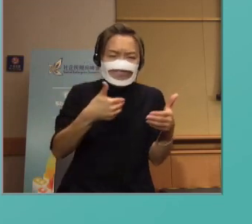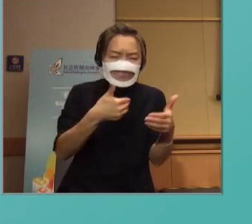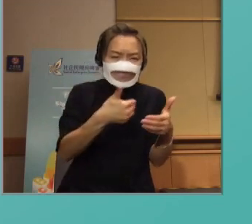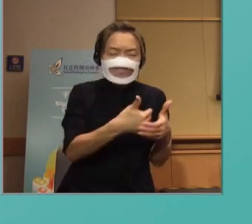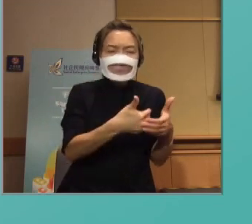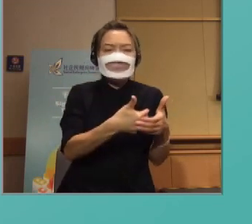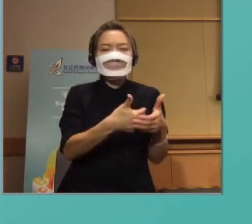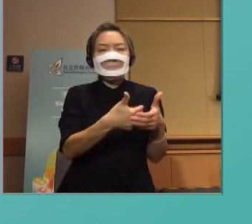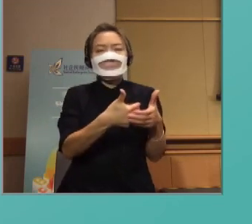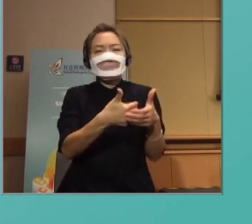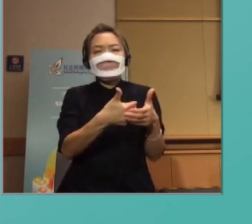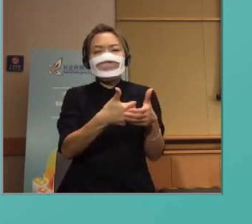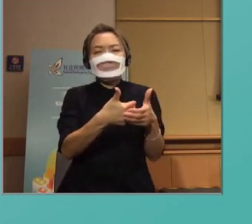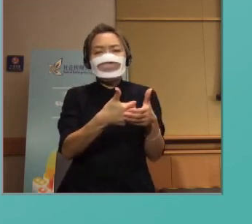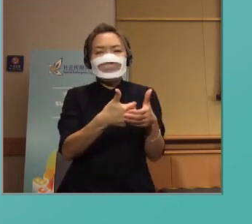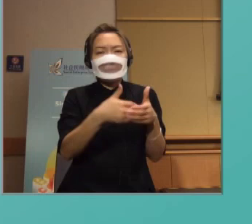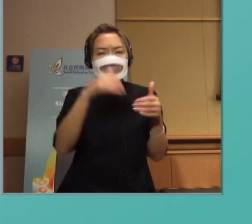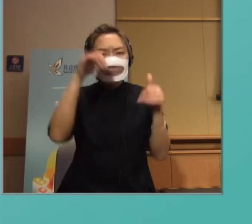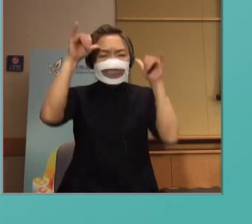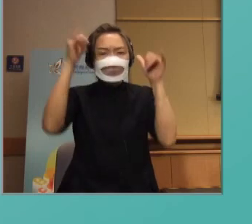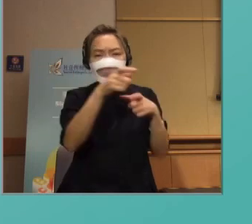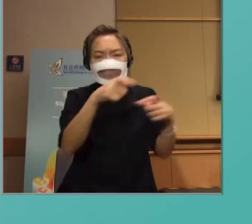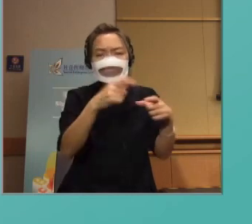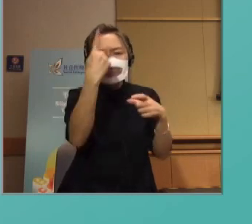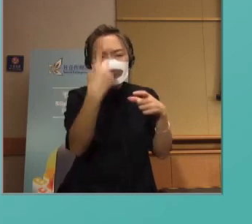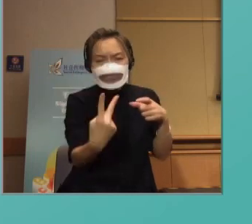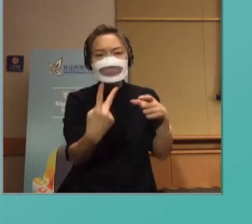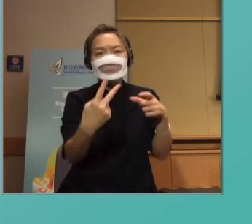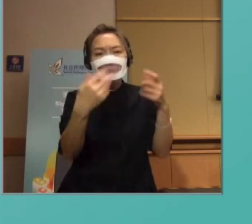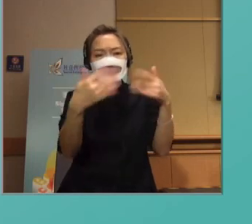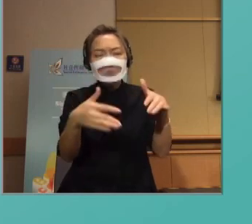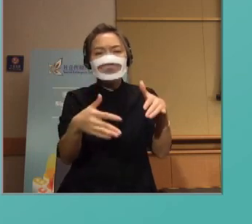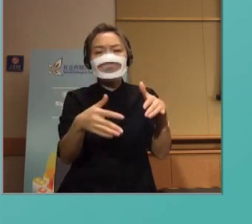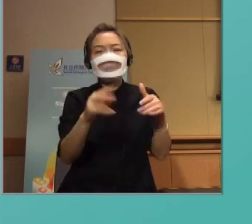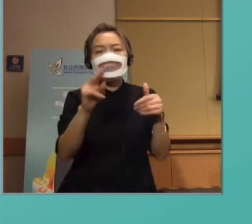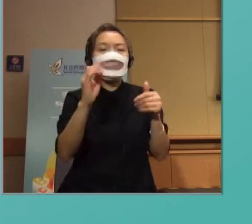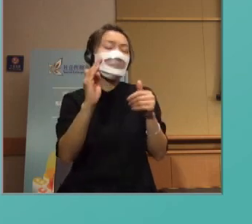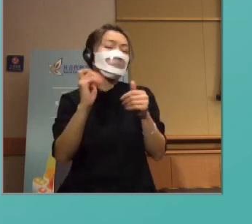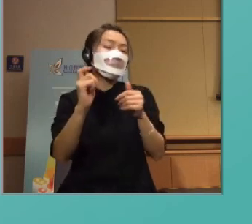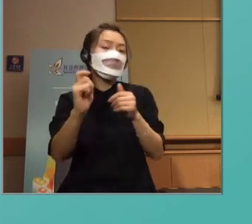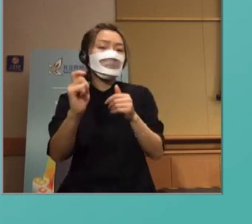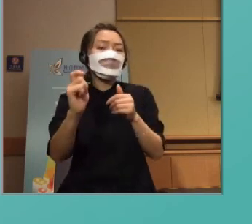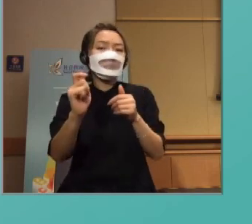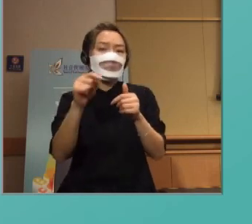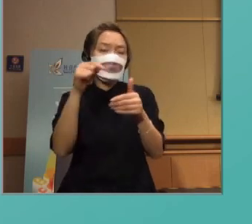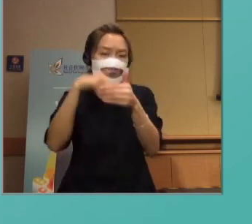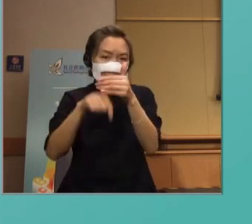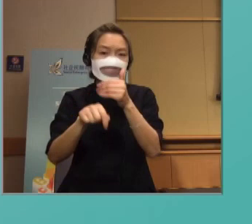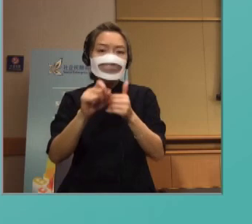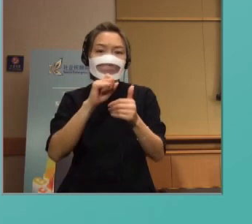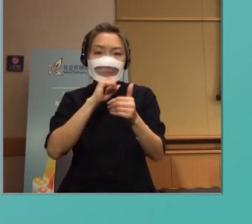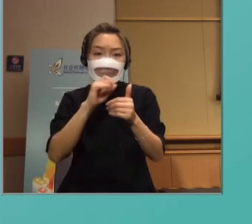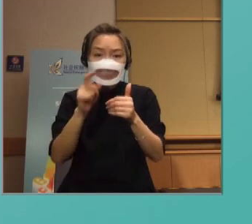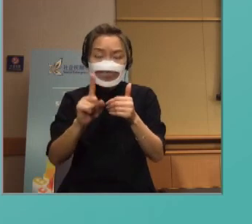form of structure in the usage of NFTs. Will they be called NFTs? We don't know yet, because no one knows